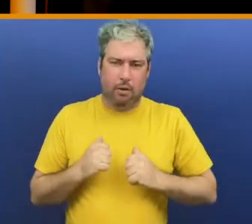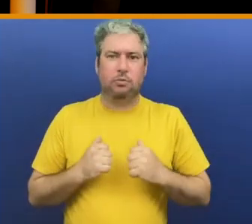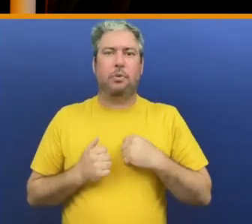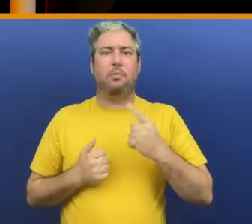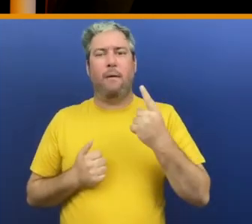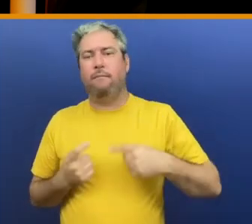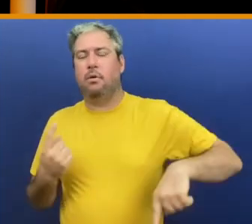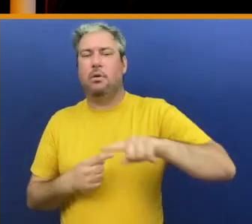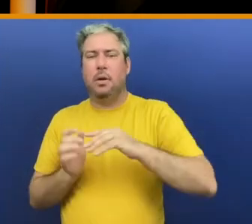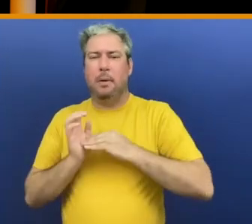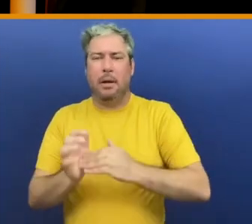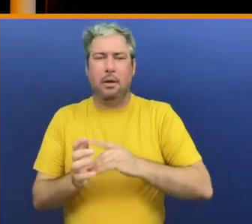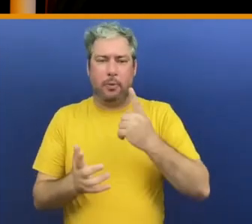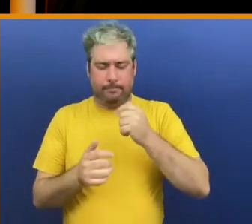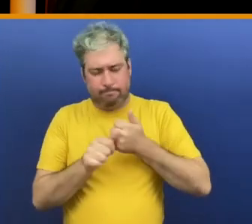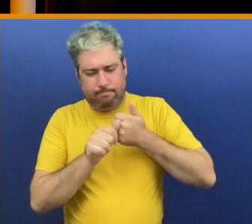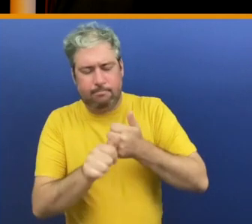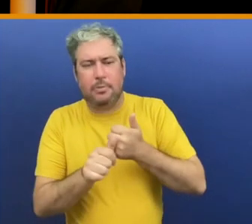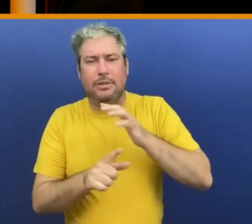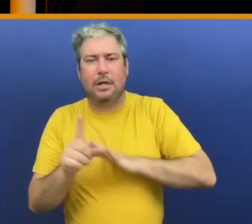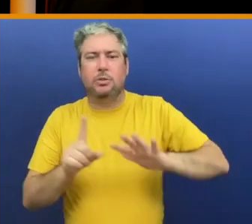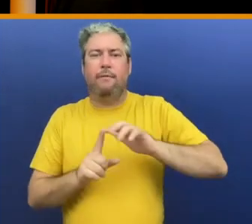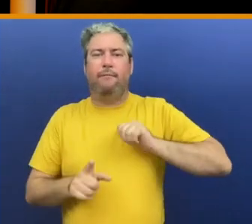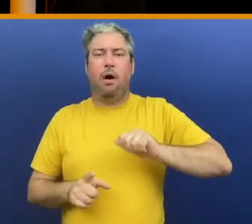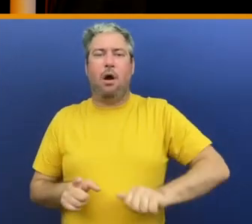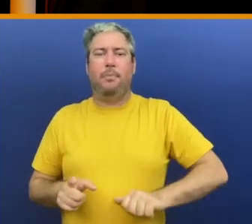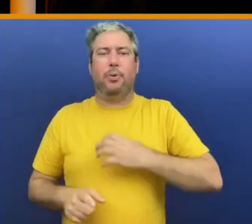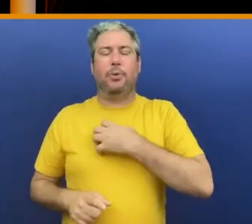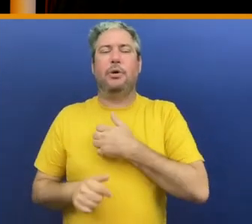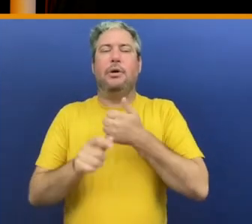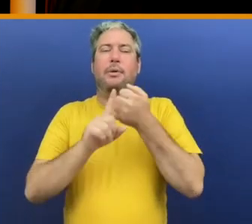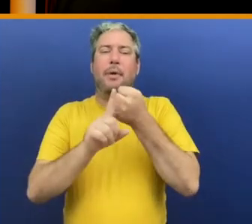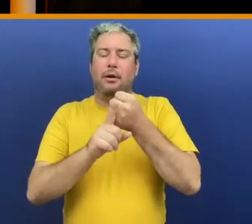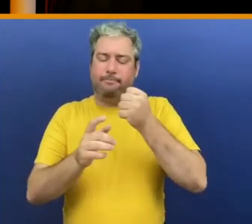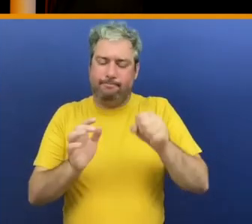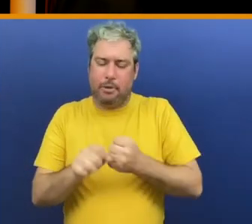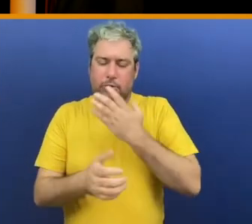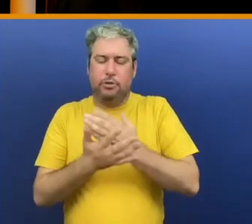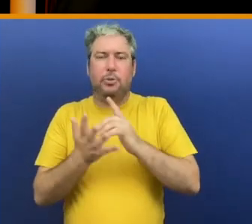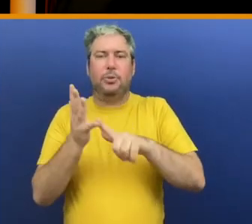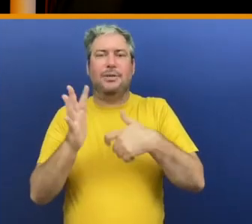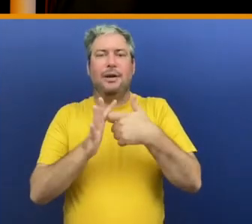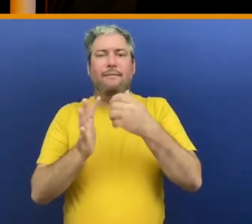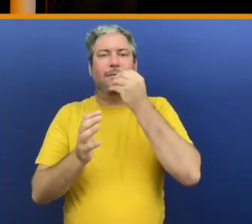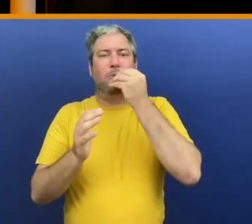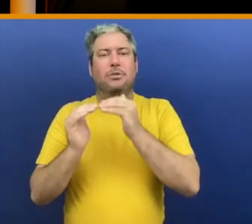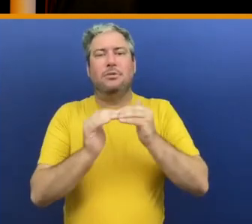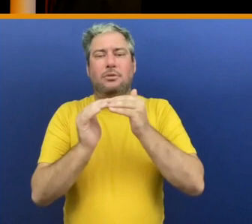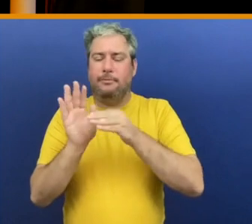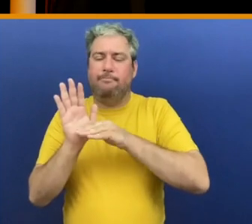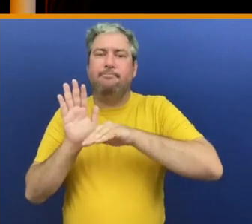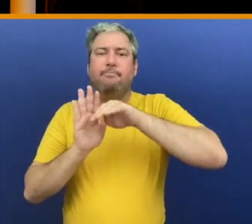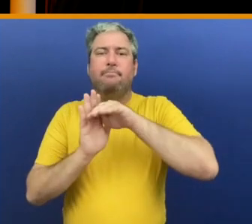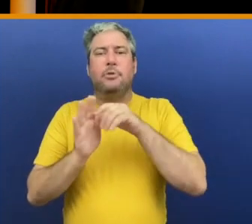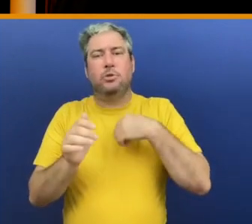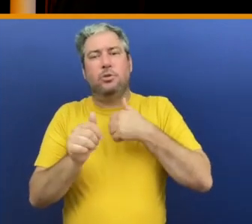food standards. And that is why I support Amendment 1. Conference, as Liberal Democrats, we stand for fair trade and open democracy.